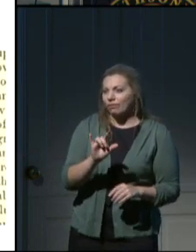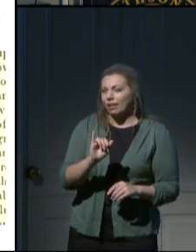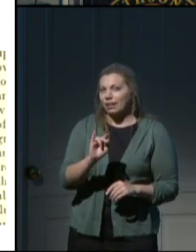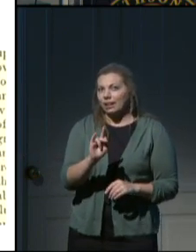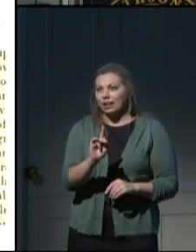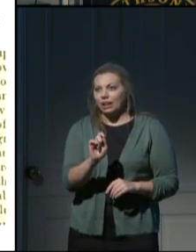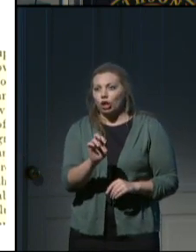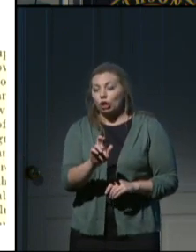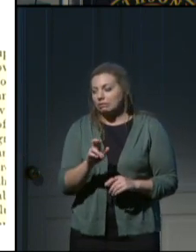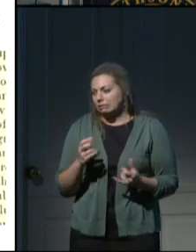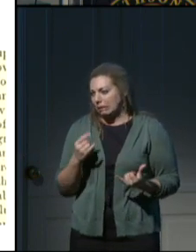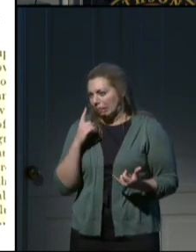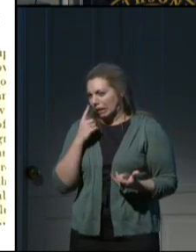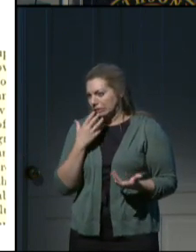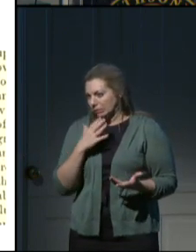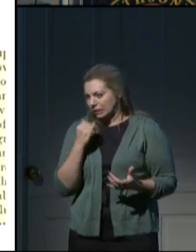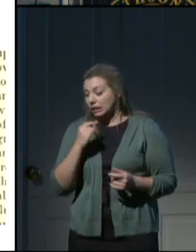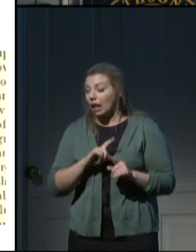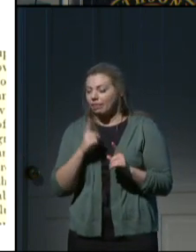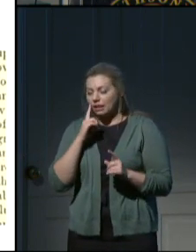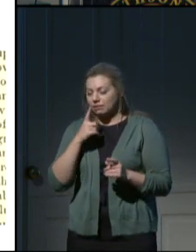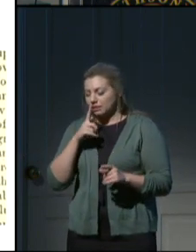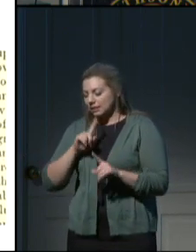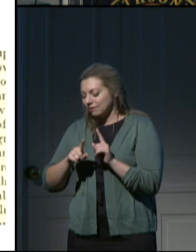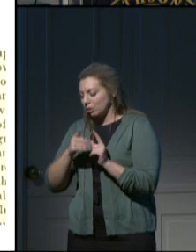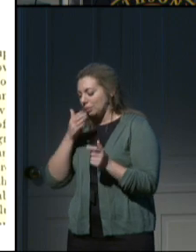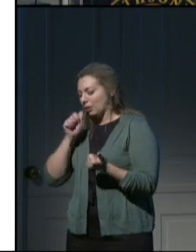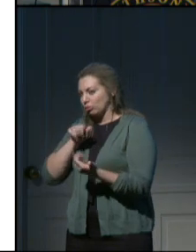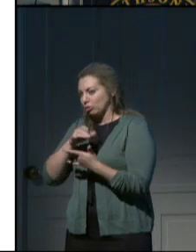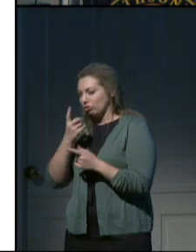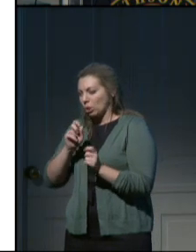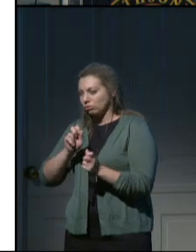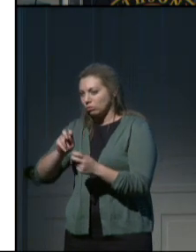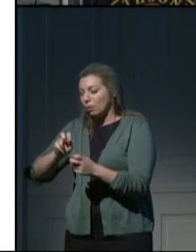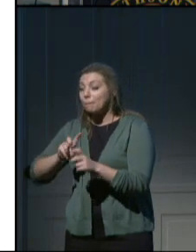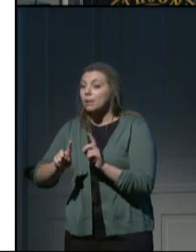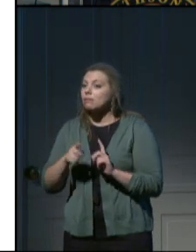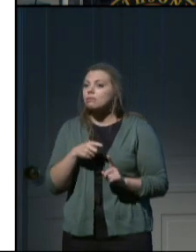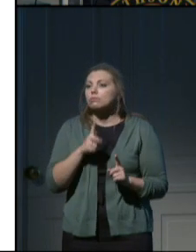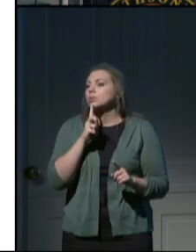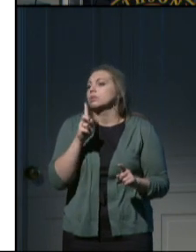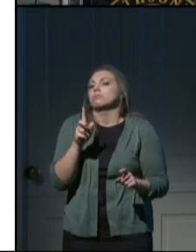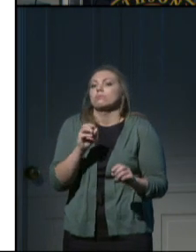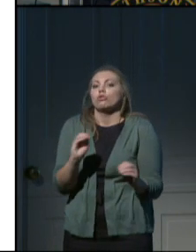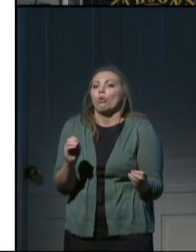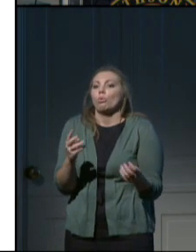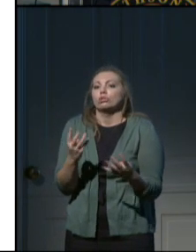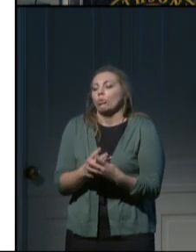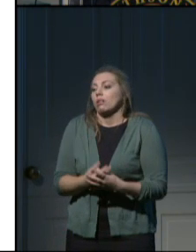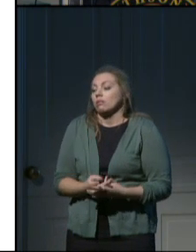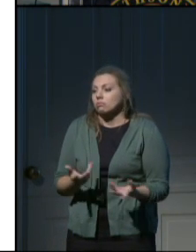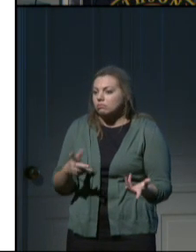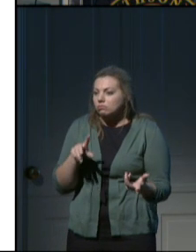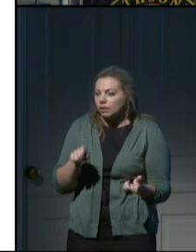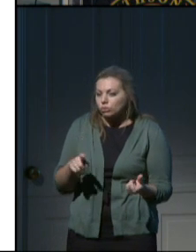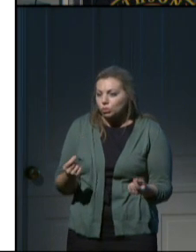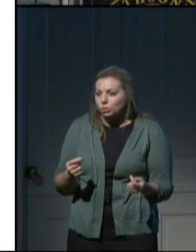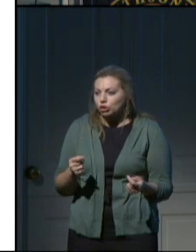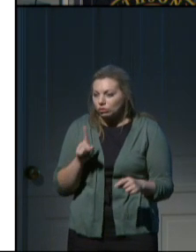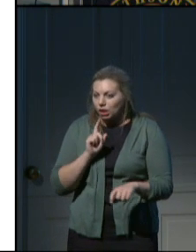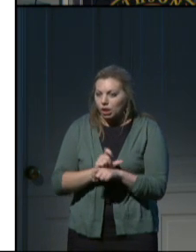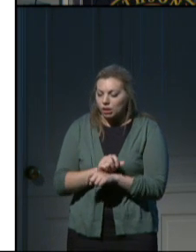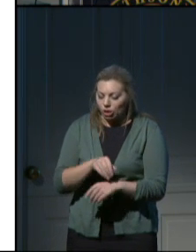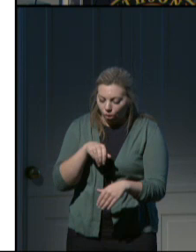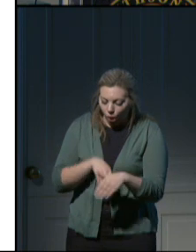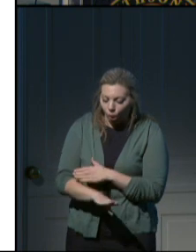now it's a bad idea. Now there are better ways to put it, but so this was totally unsorted, and well, you had to actually go in